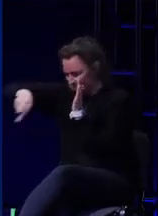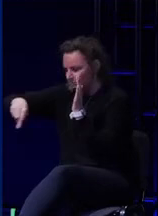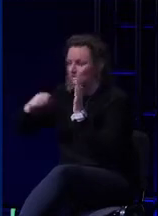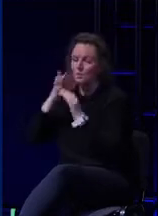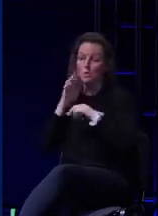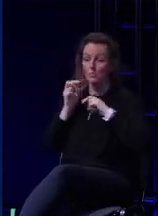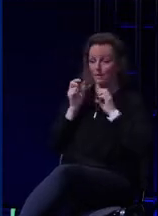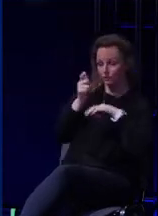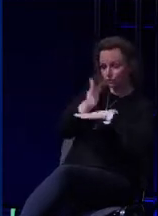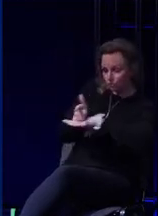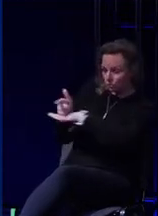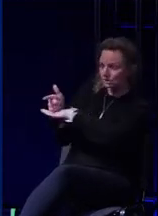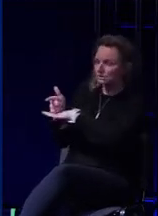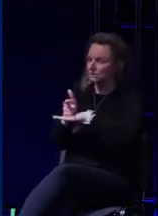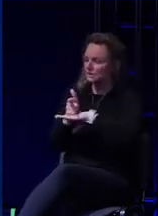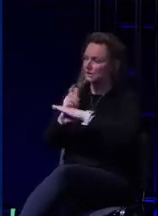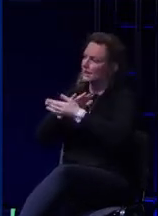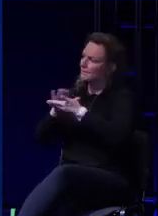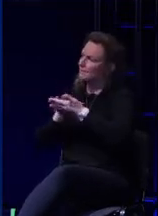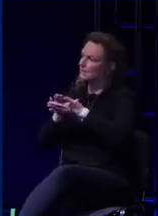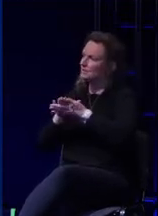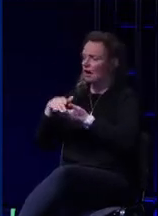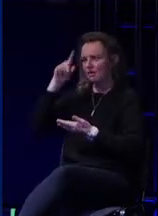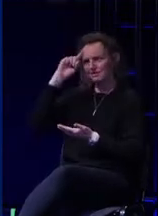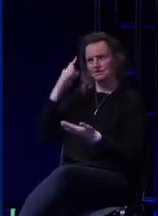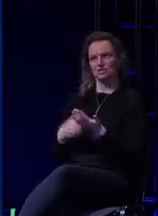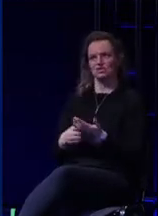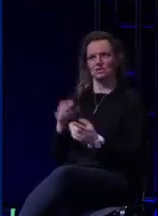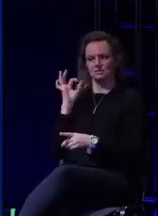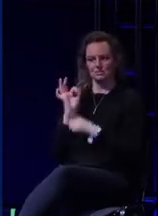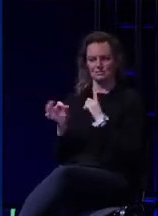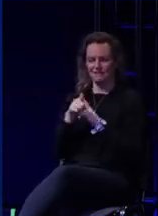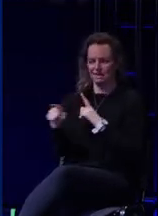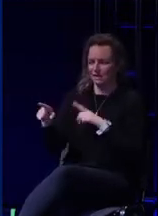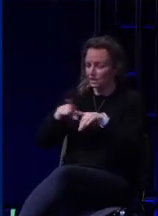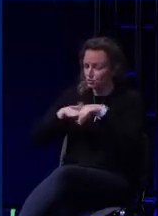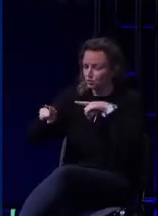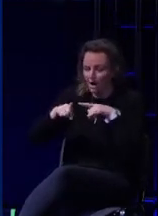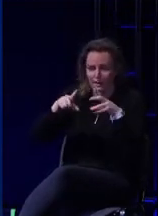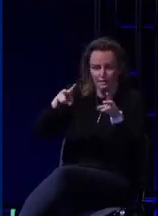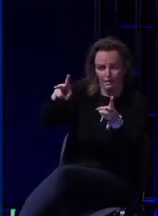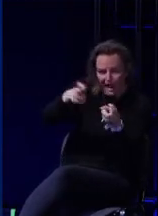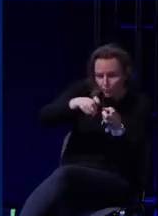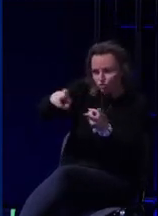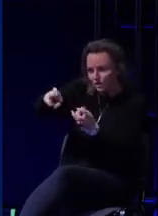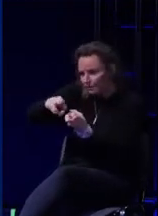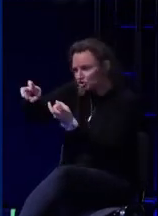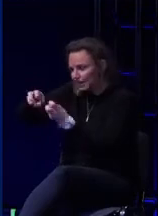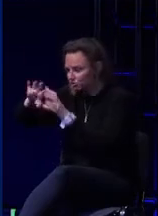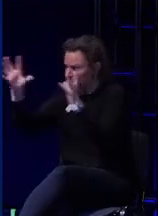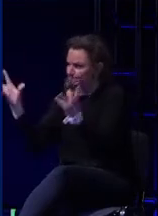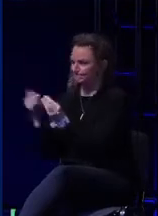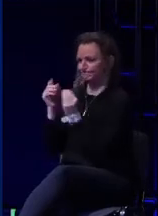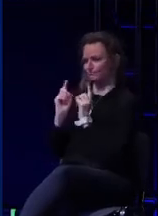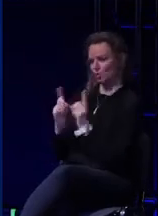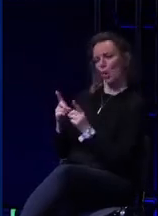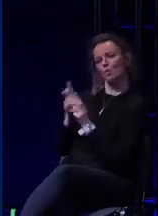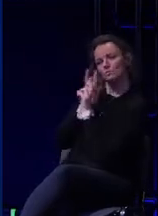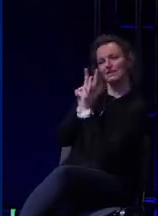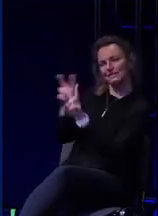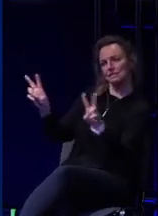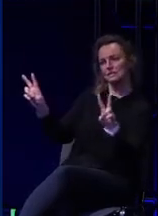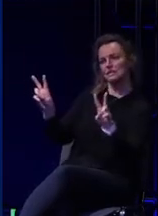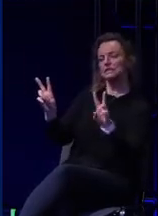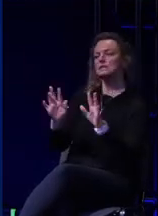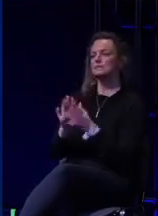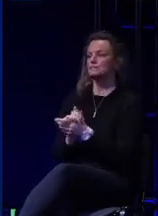shooting, that there's a choice was made specifically to capture those kind of aesthetics. We need to replicate those things. So it's getting